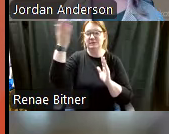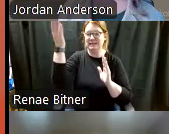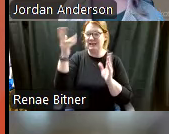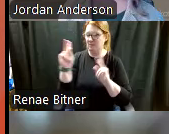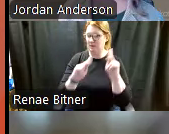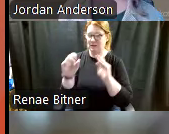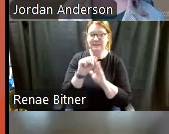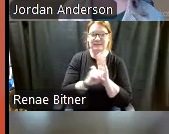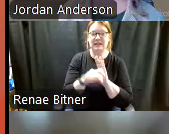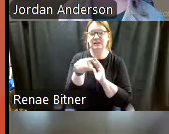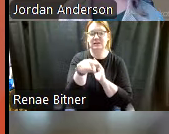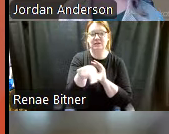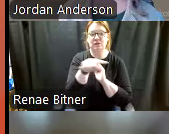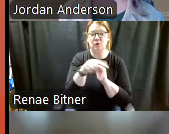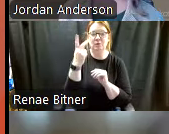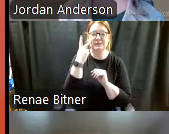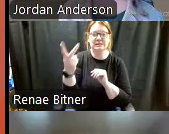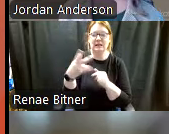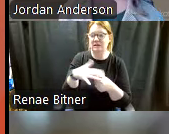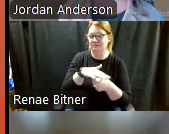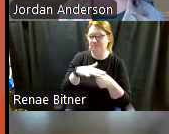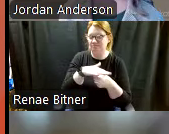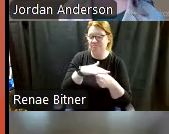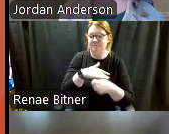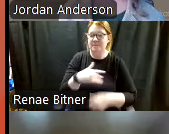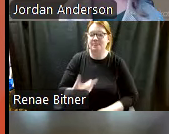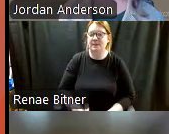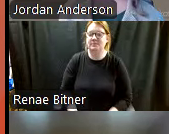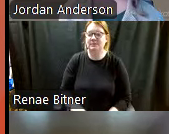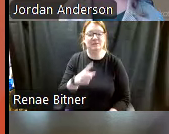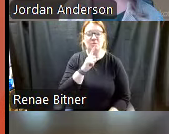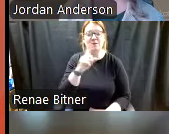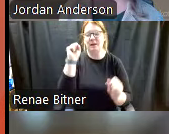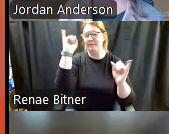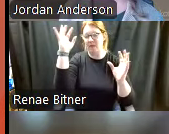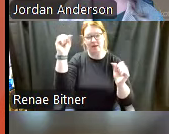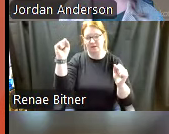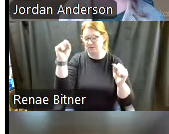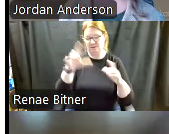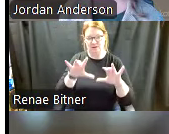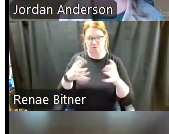see. But because there's more people on here, I don't think I need to do that right now. But they're amazing.